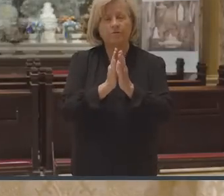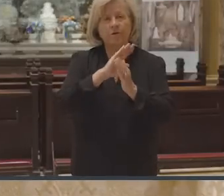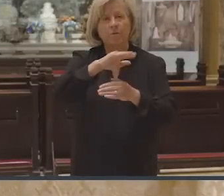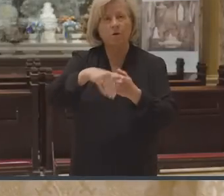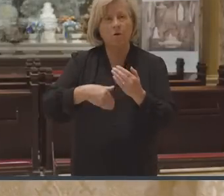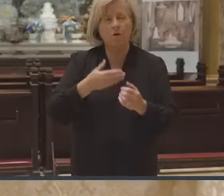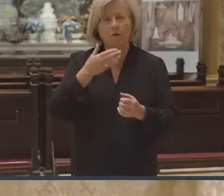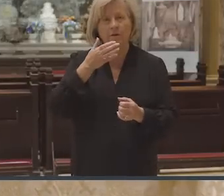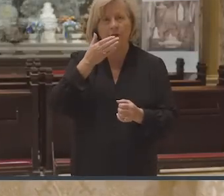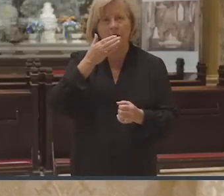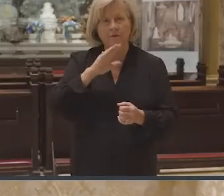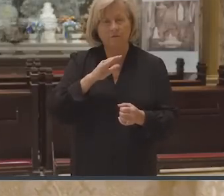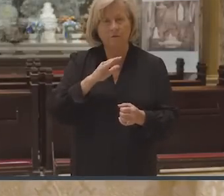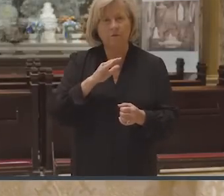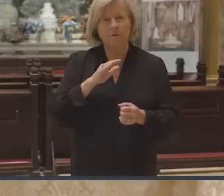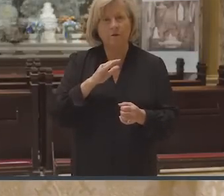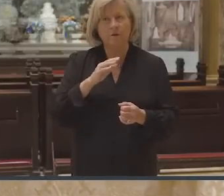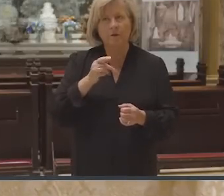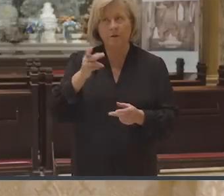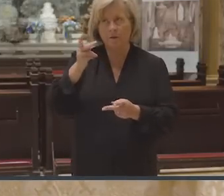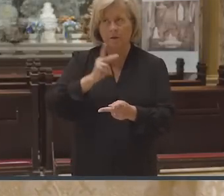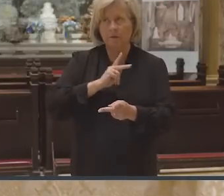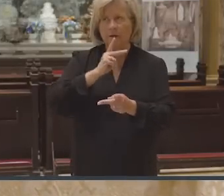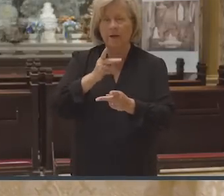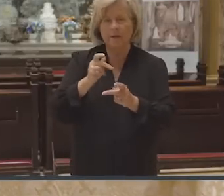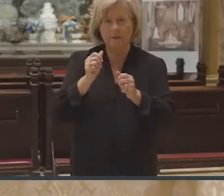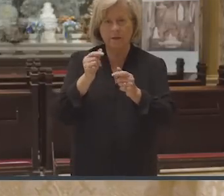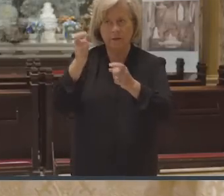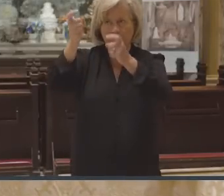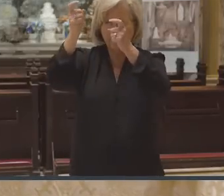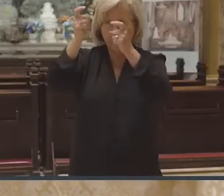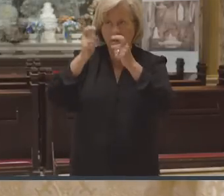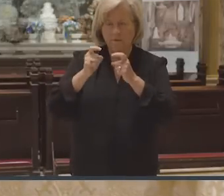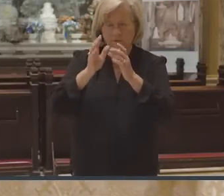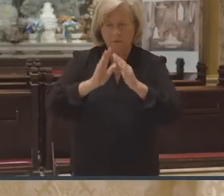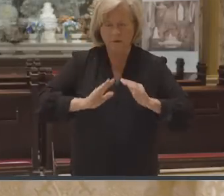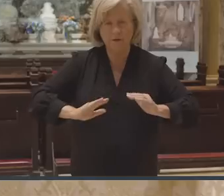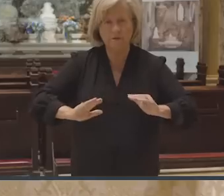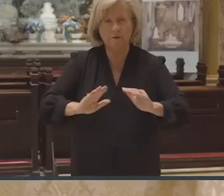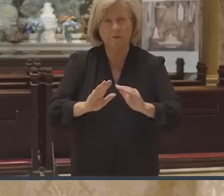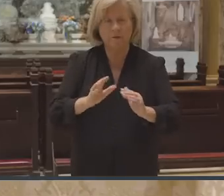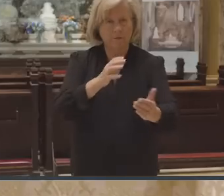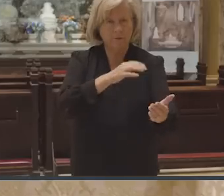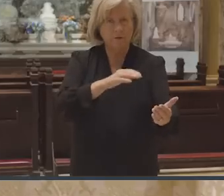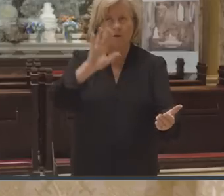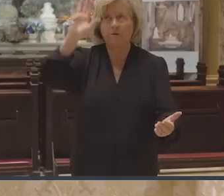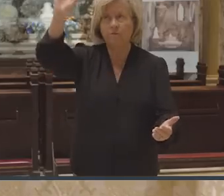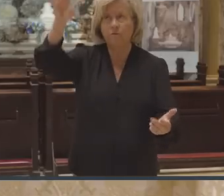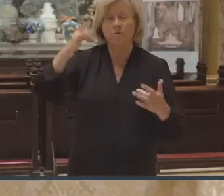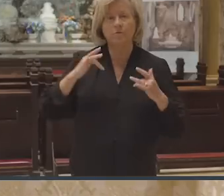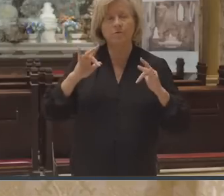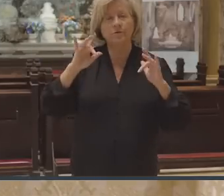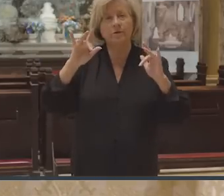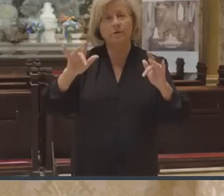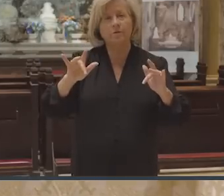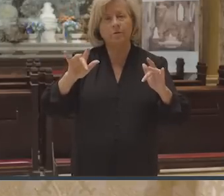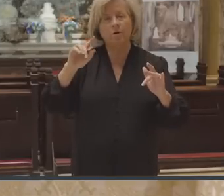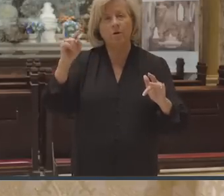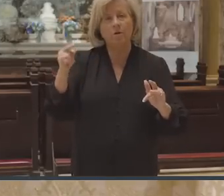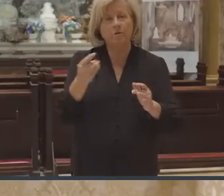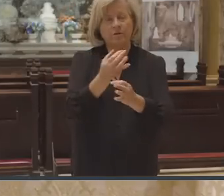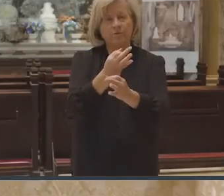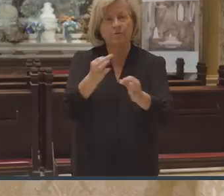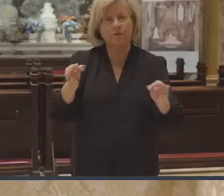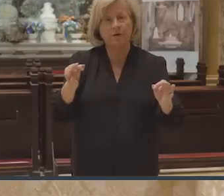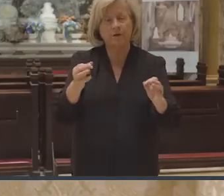every evil, and graciously grant peace in our days, that by the help of your mercy, we may be always